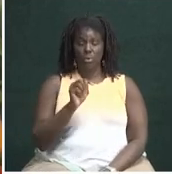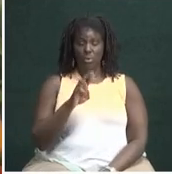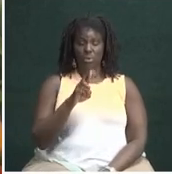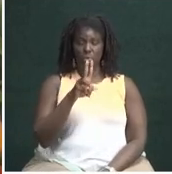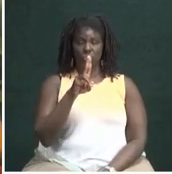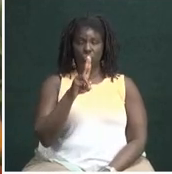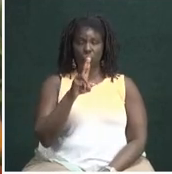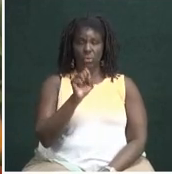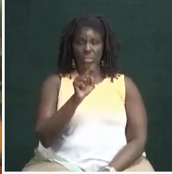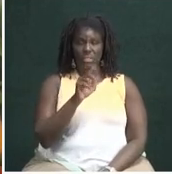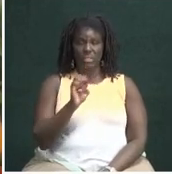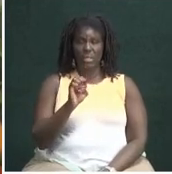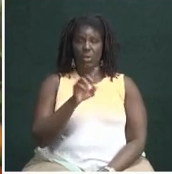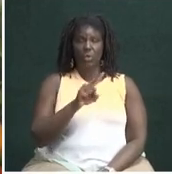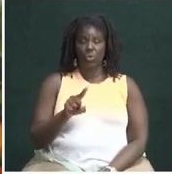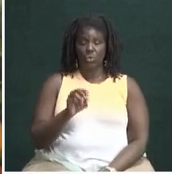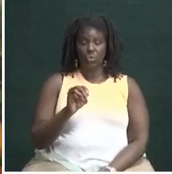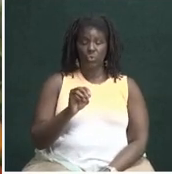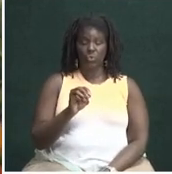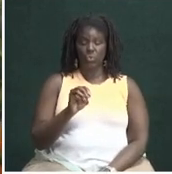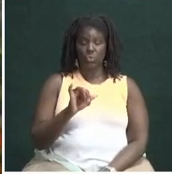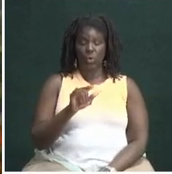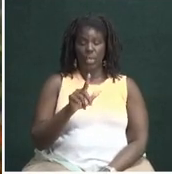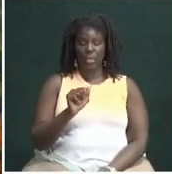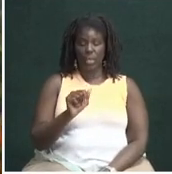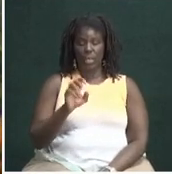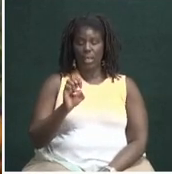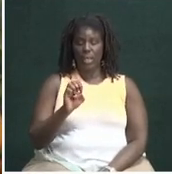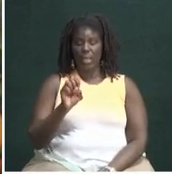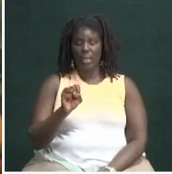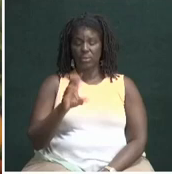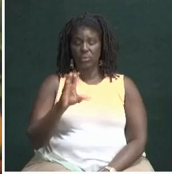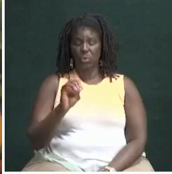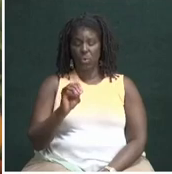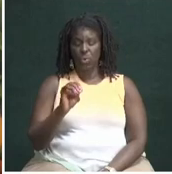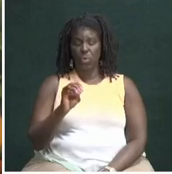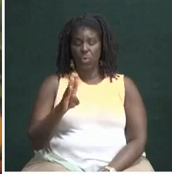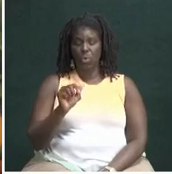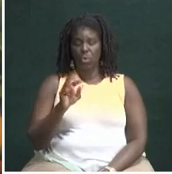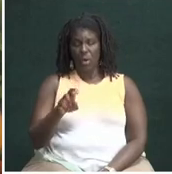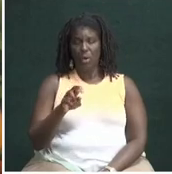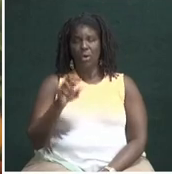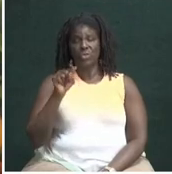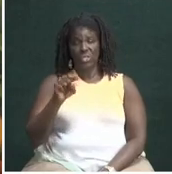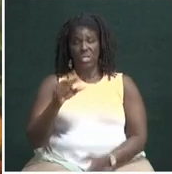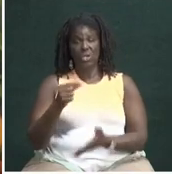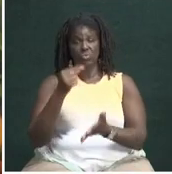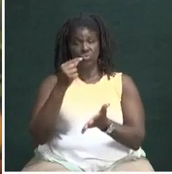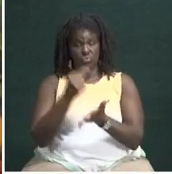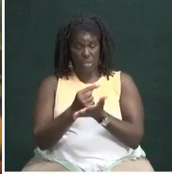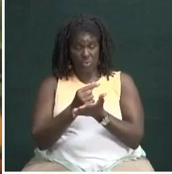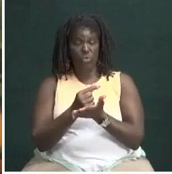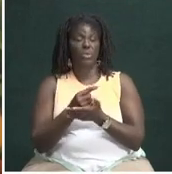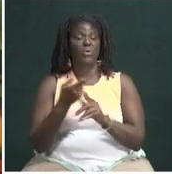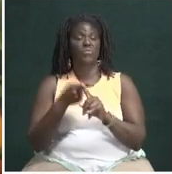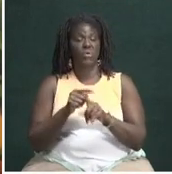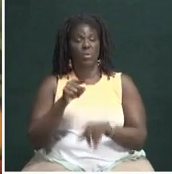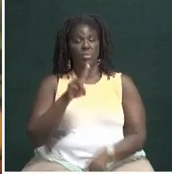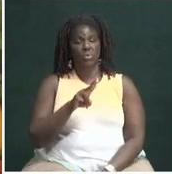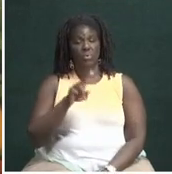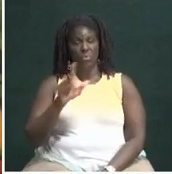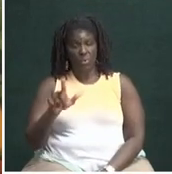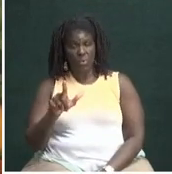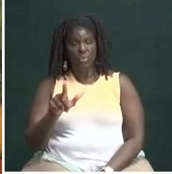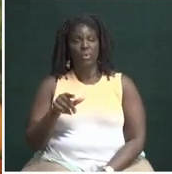Zoila Escobar, an alumna of La Verne, for a special message on behalf of the university's Board of Trustees and the faculty